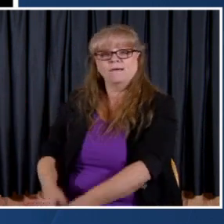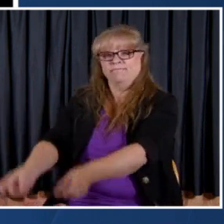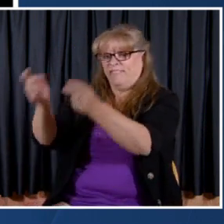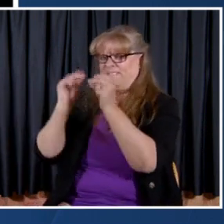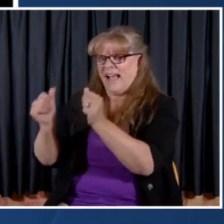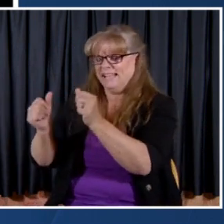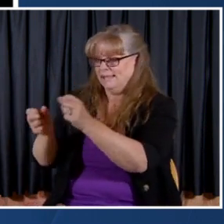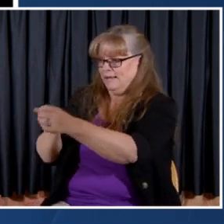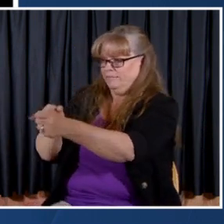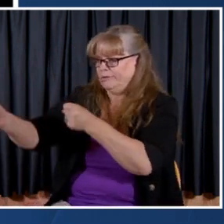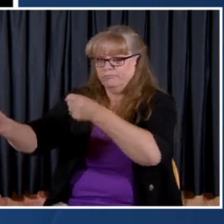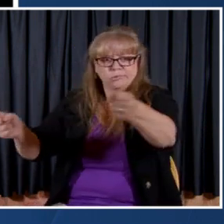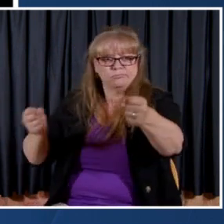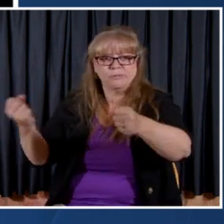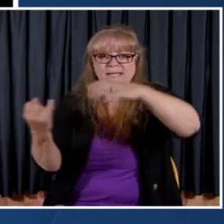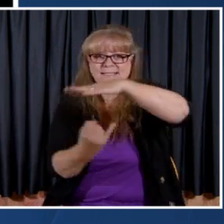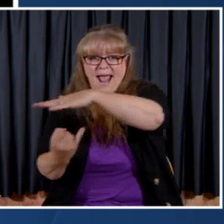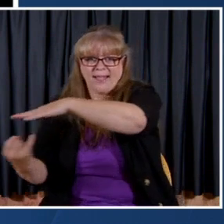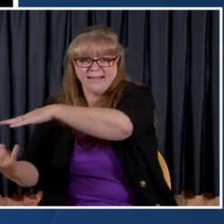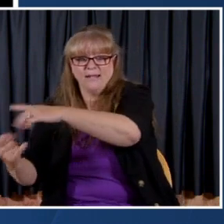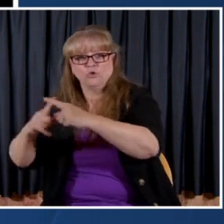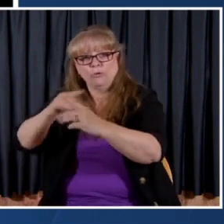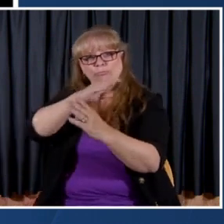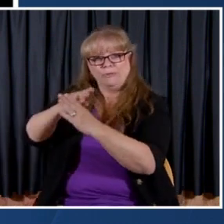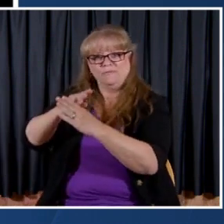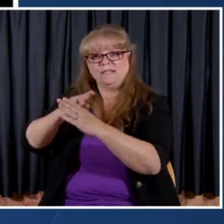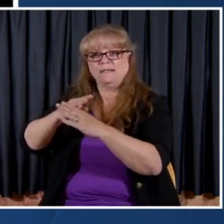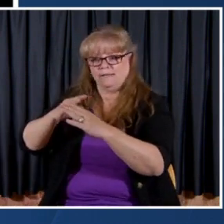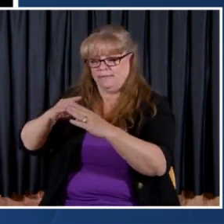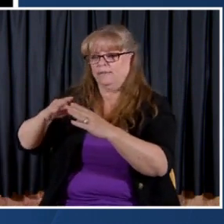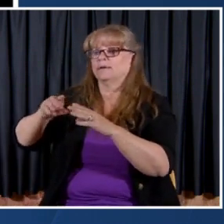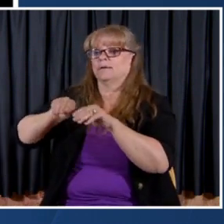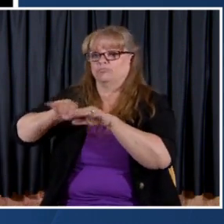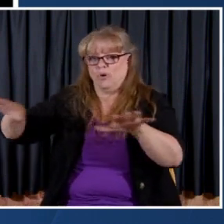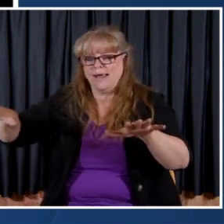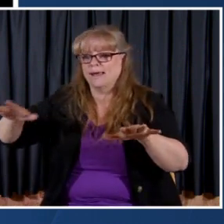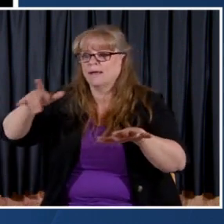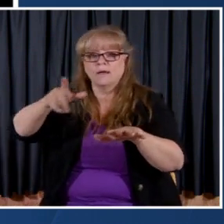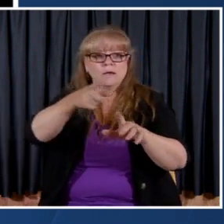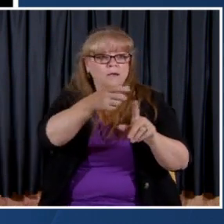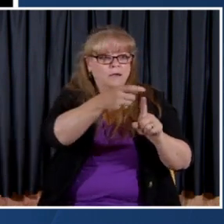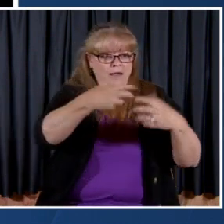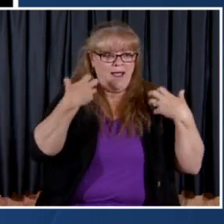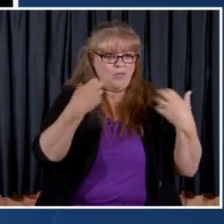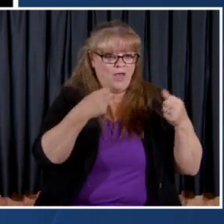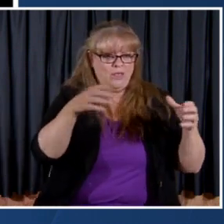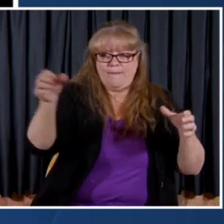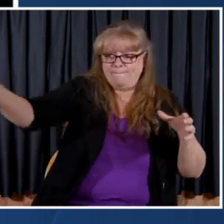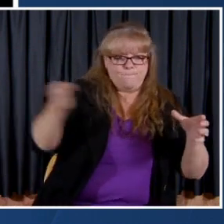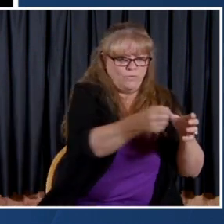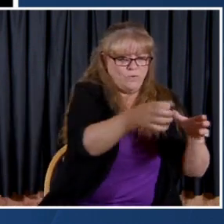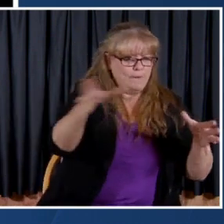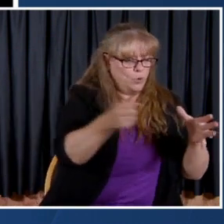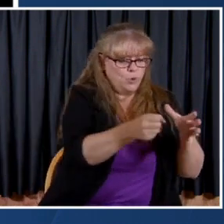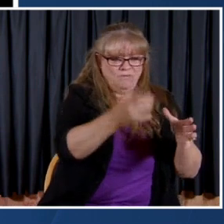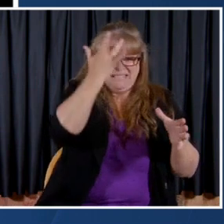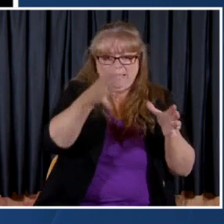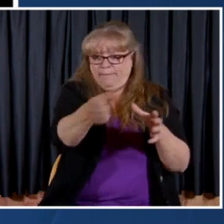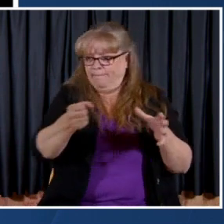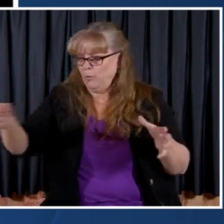I would just say if anybody is looking to COVID-19 as an excuse to let dangerous criminals out, then they have the wrong